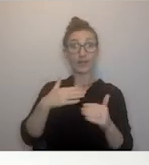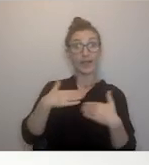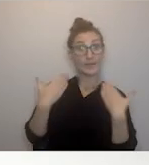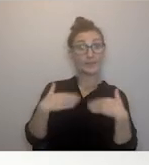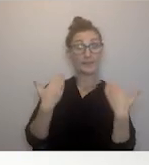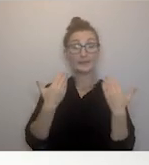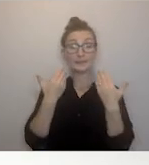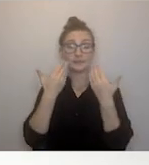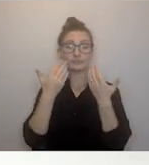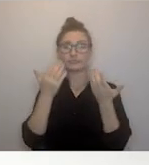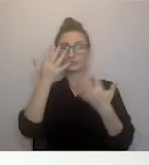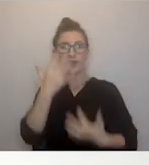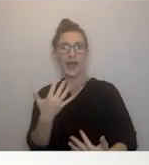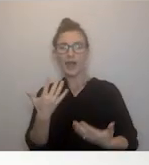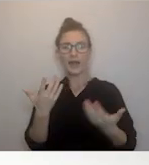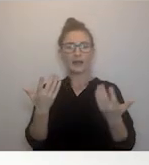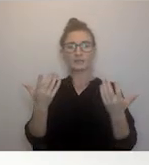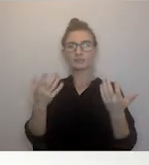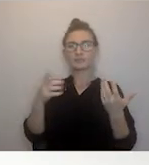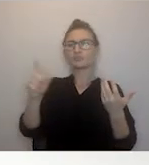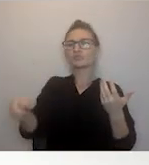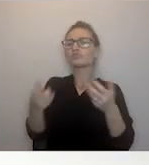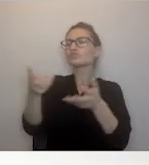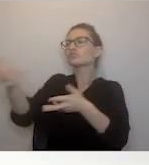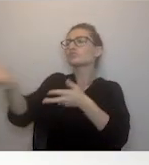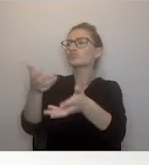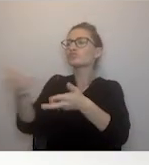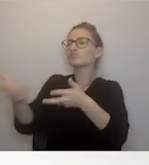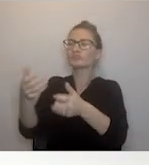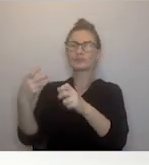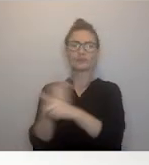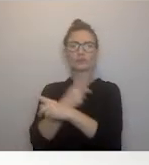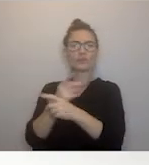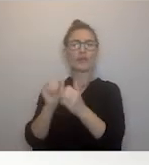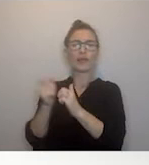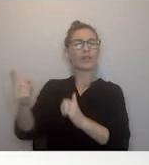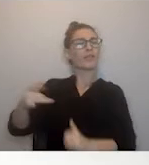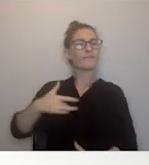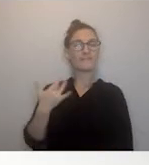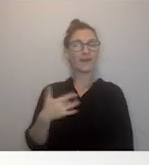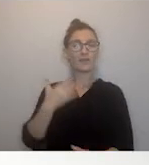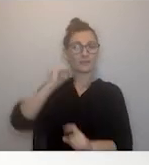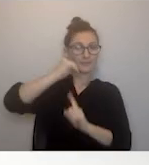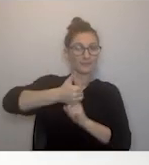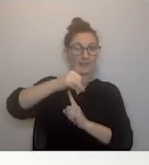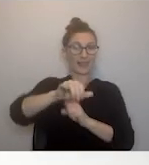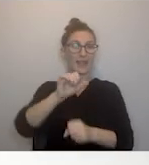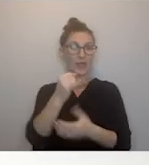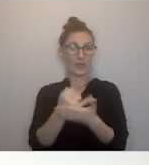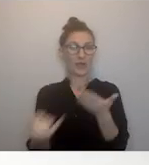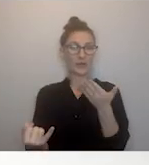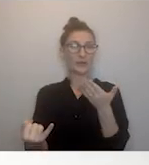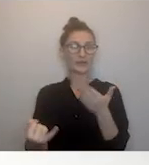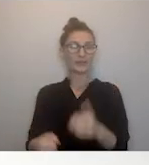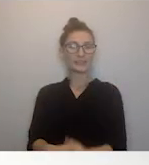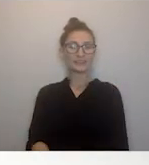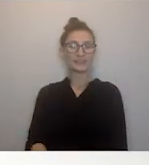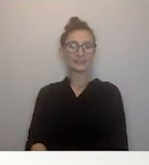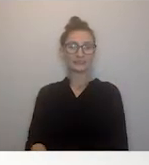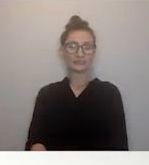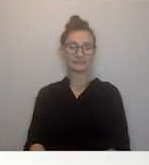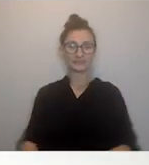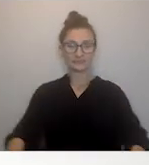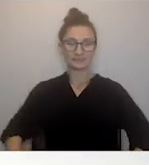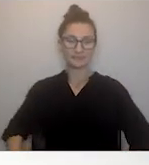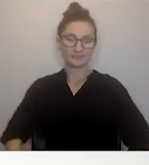farmer and their wife? Do they feel happy? Do they feel sad? And you can kind of talk and have a really great conversation about what it was like to embody a work of